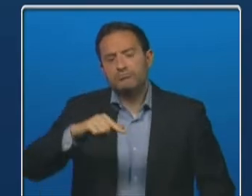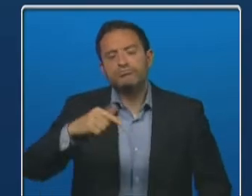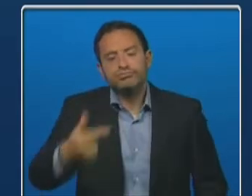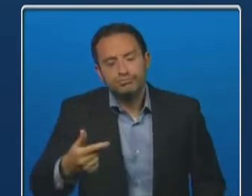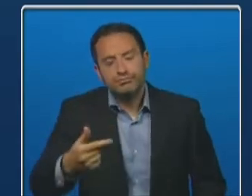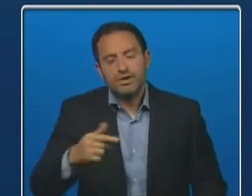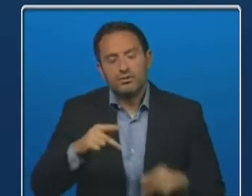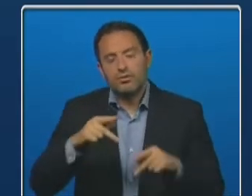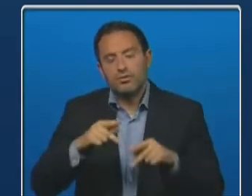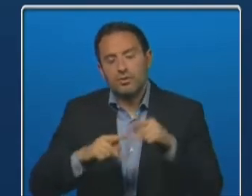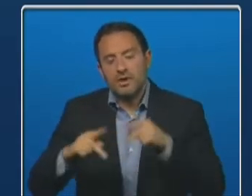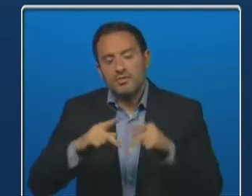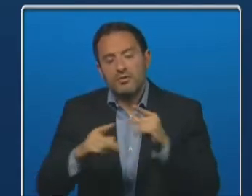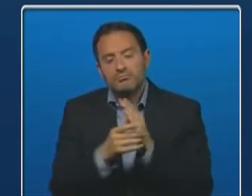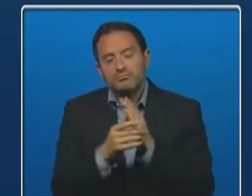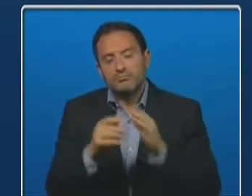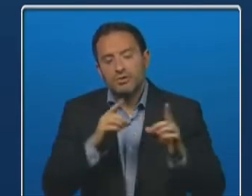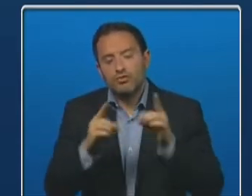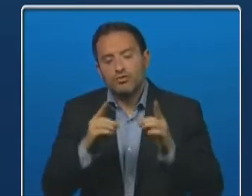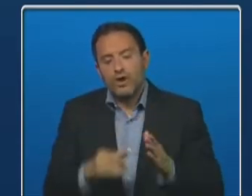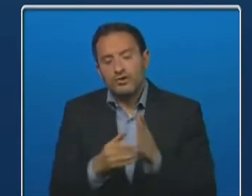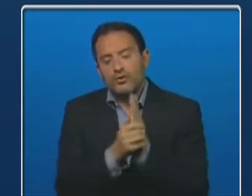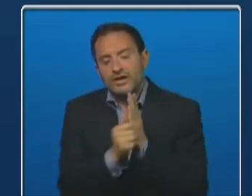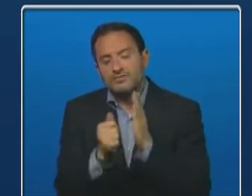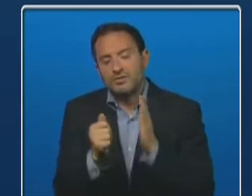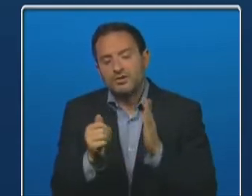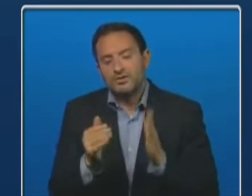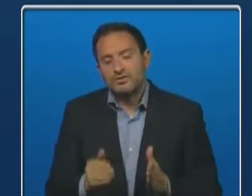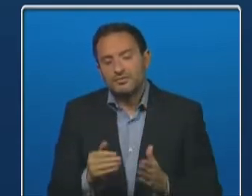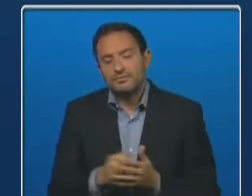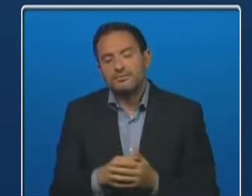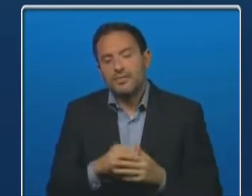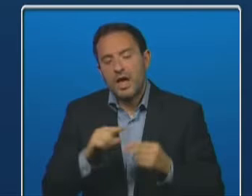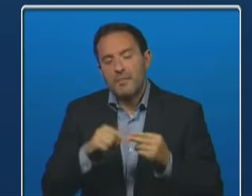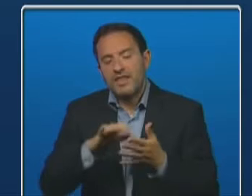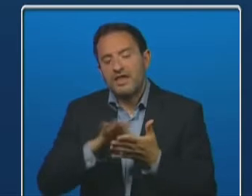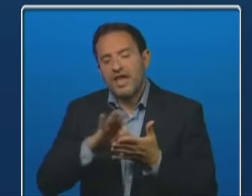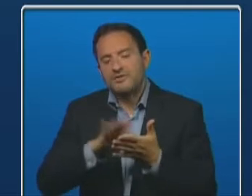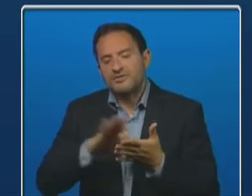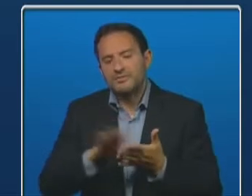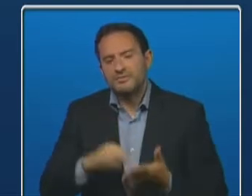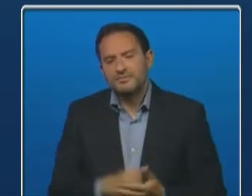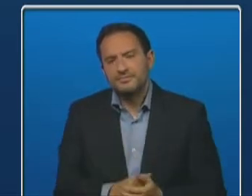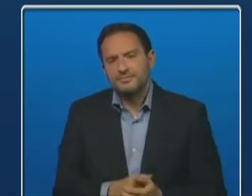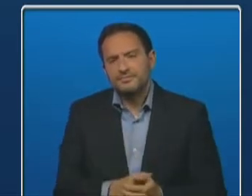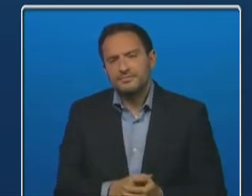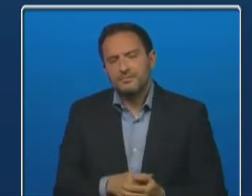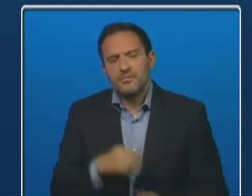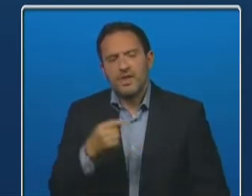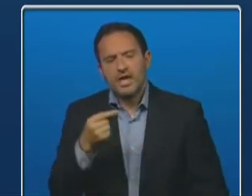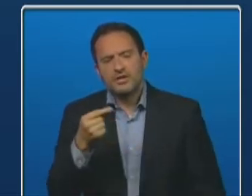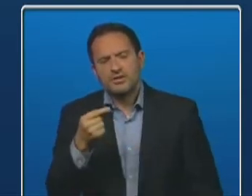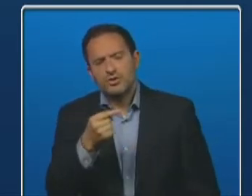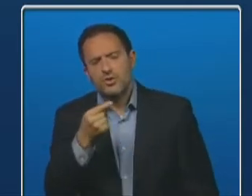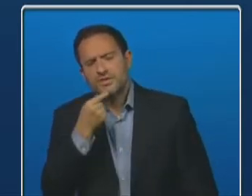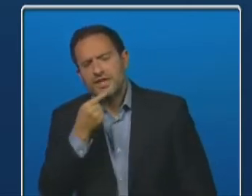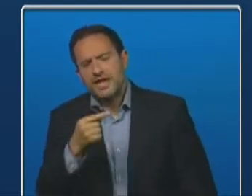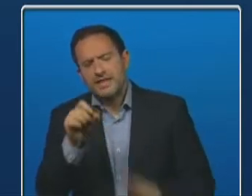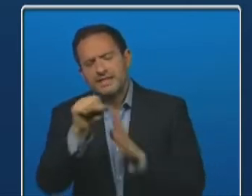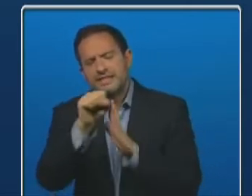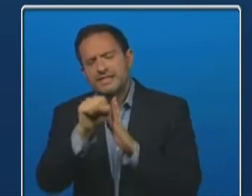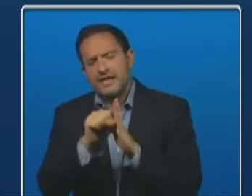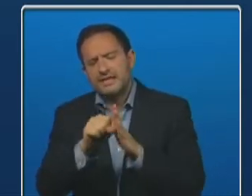demographic directorate experts to talk a little bit about the count itself. And as you stated, those states